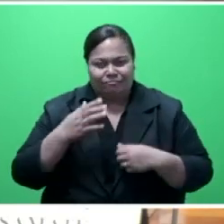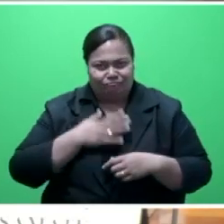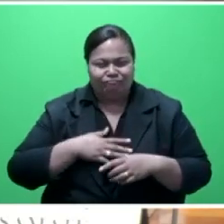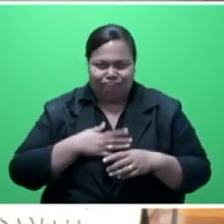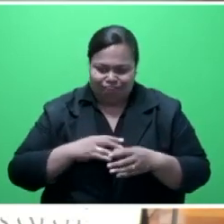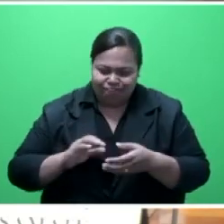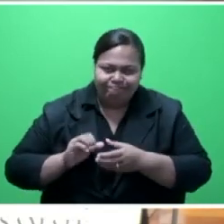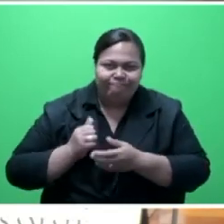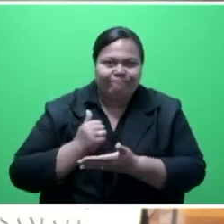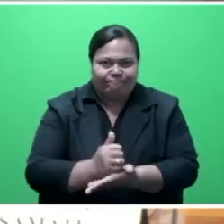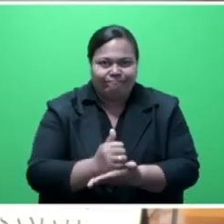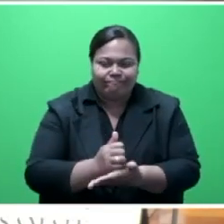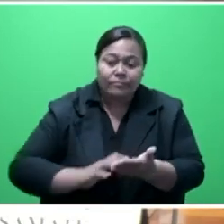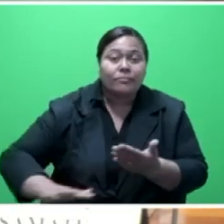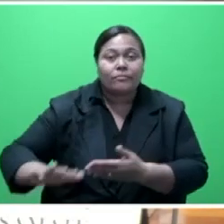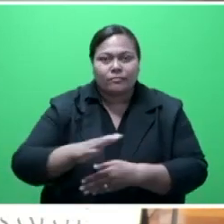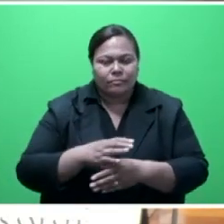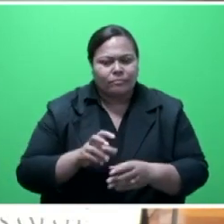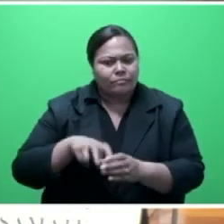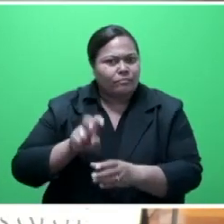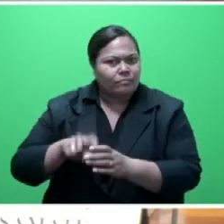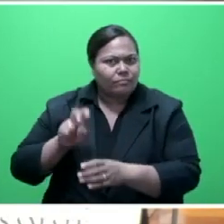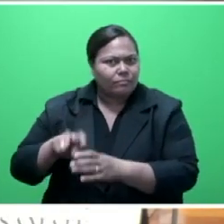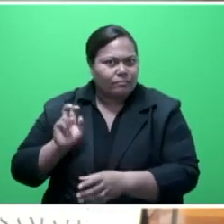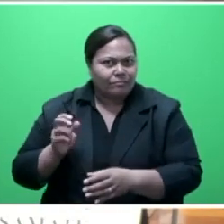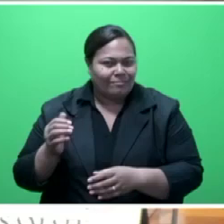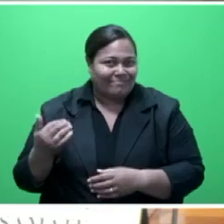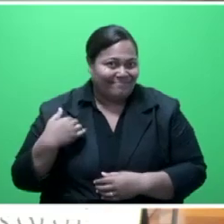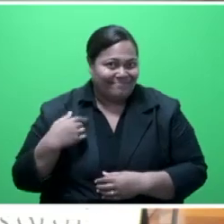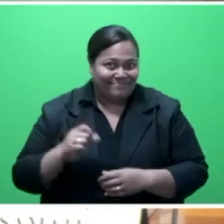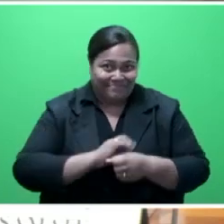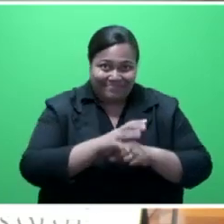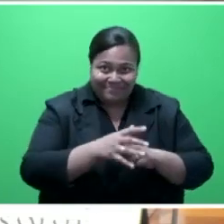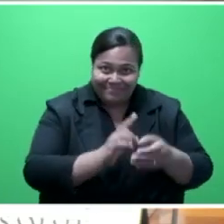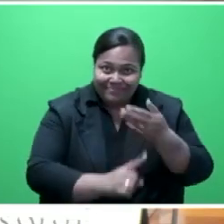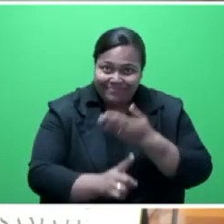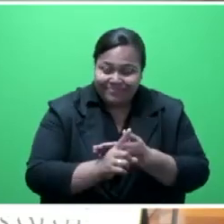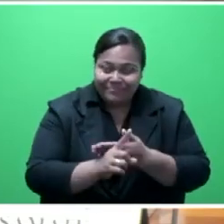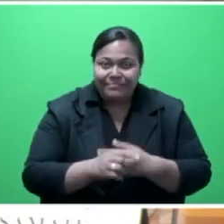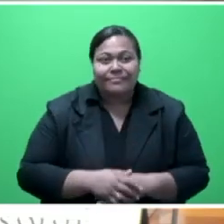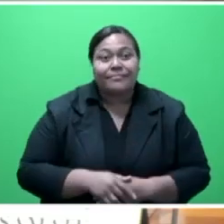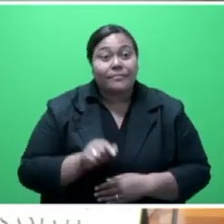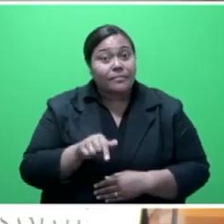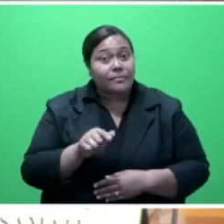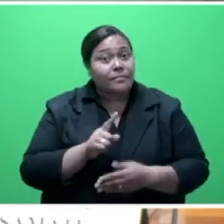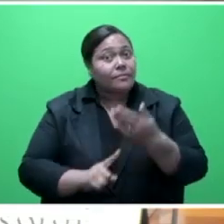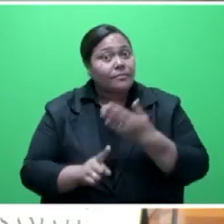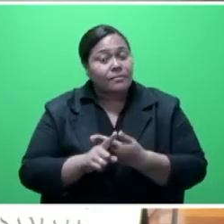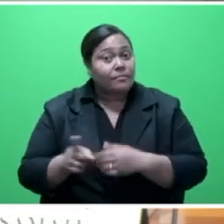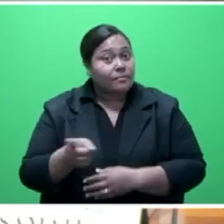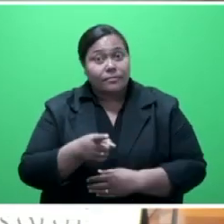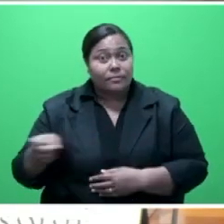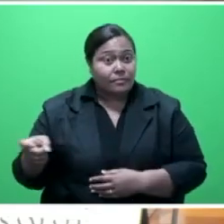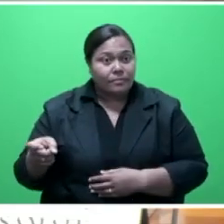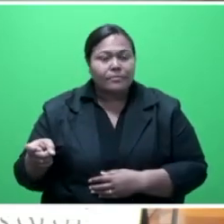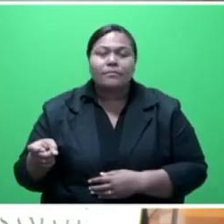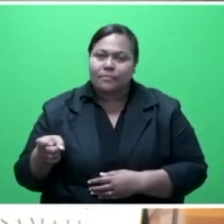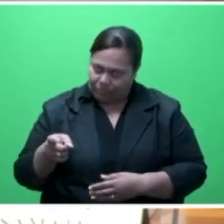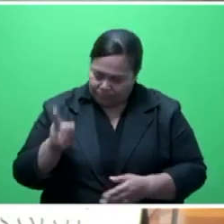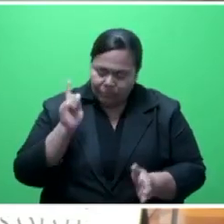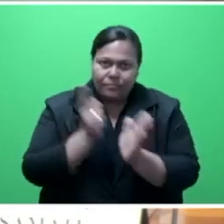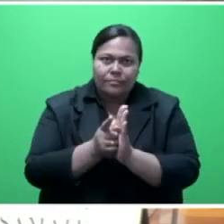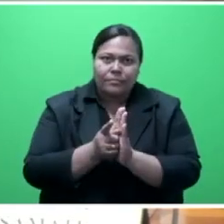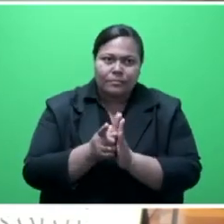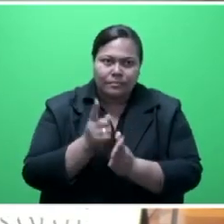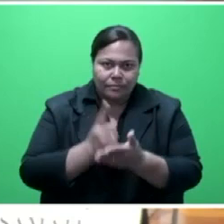those reeling for COVID's job-killing impact. That cut, which actually came into effect much more rapidly than with our Kiwi